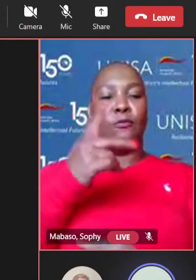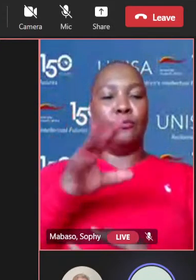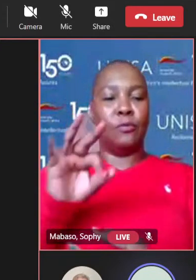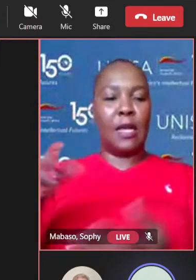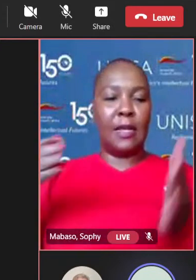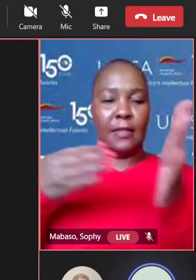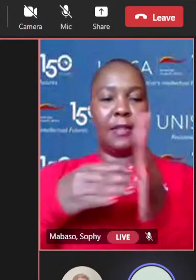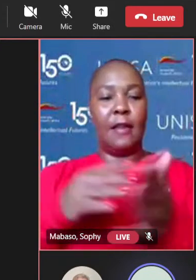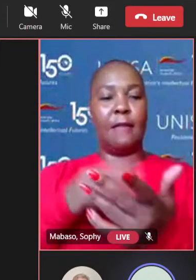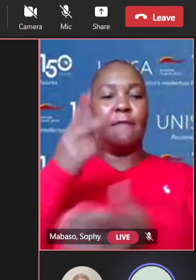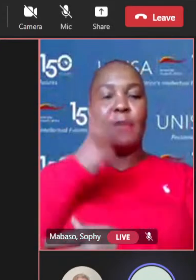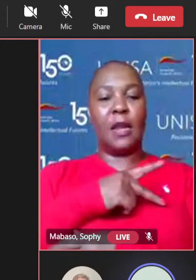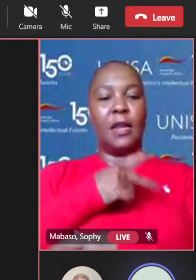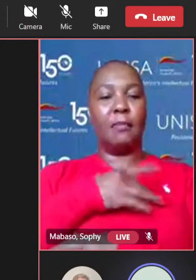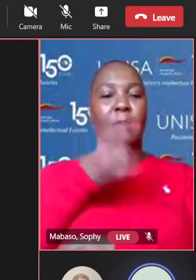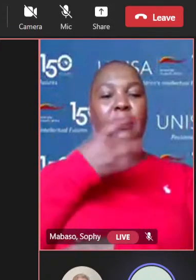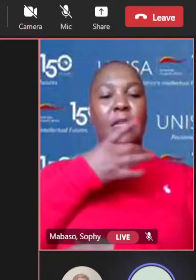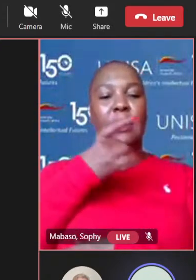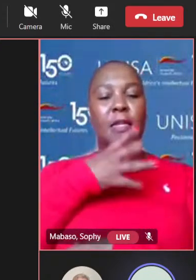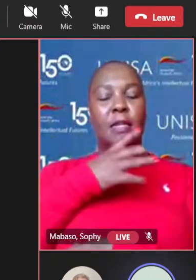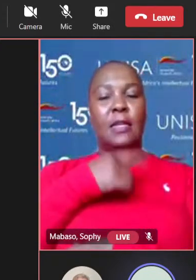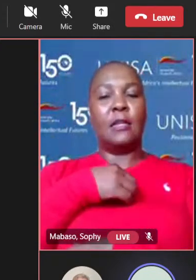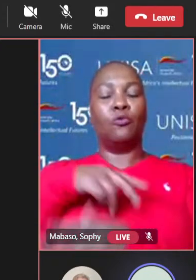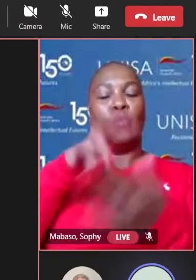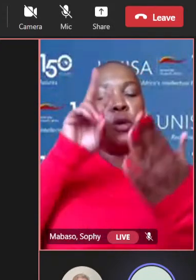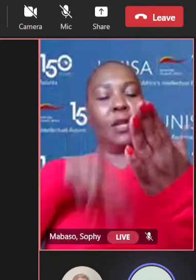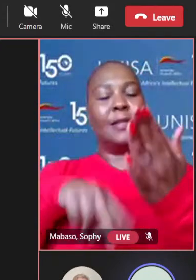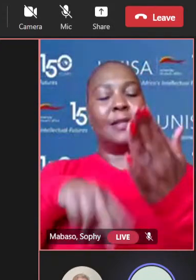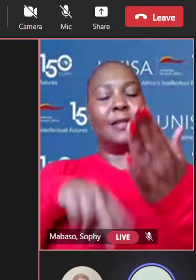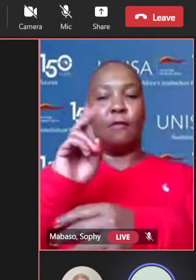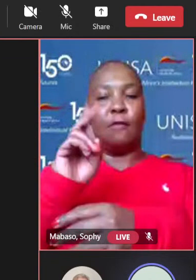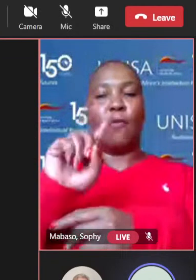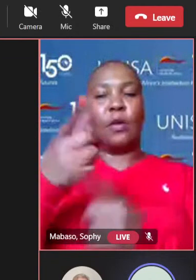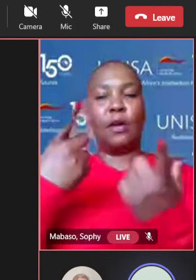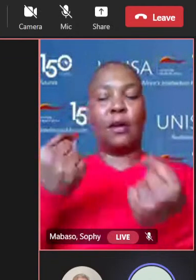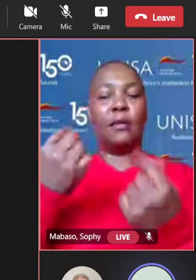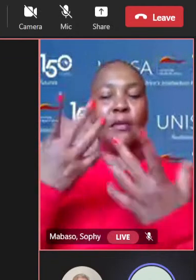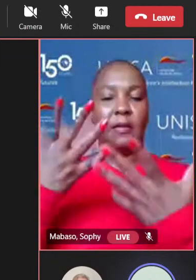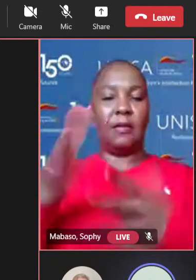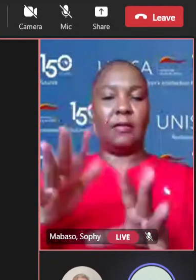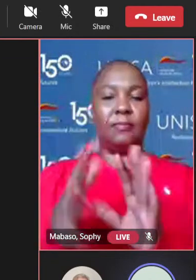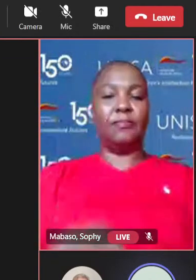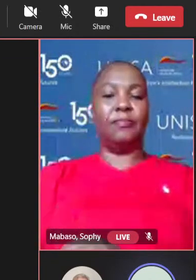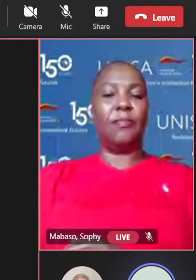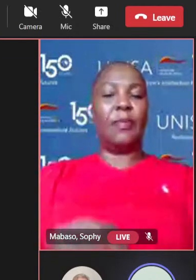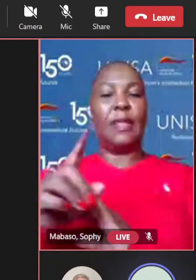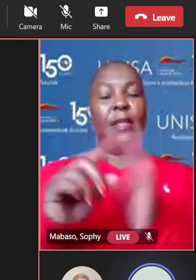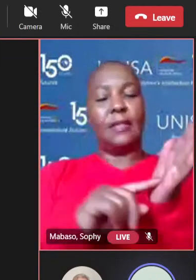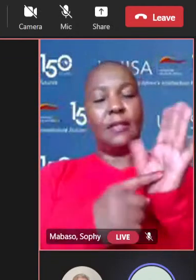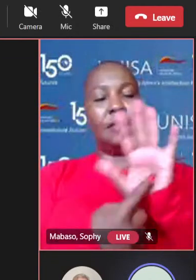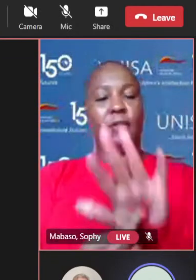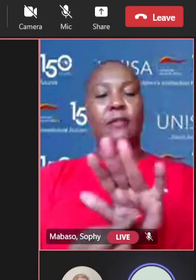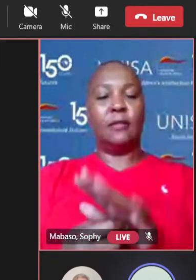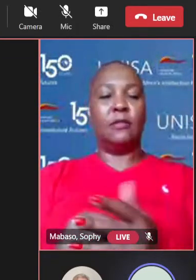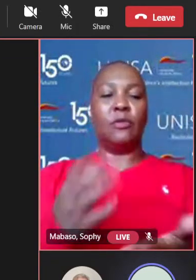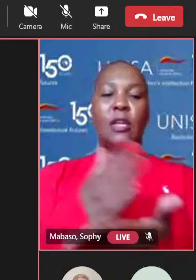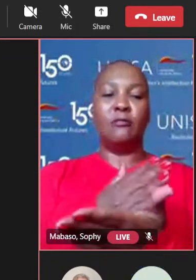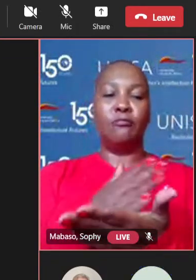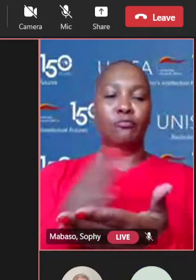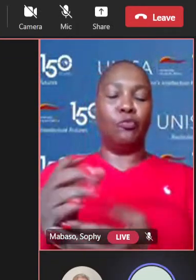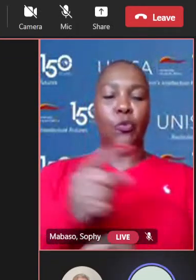to review on what I've done, and Sunday, you just rest. This is an example that we can share. We are sharing with